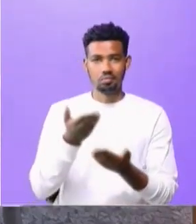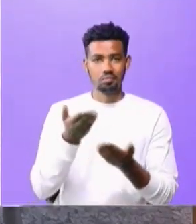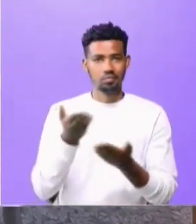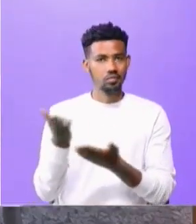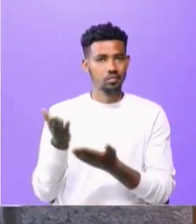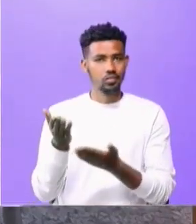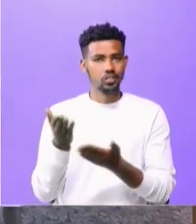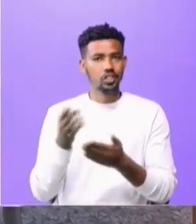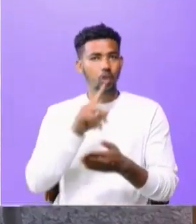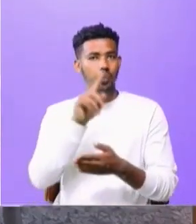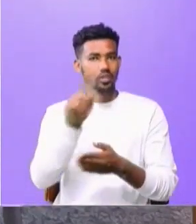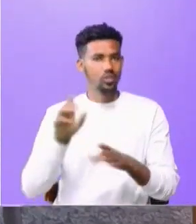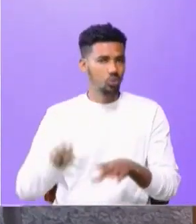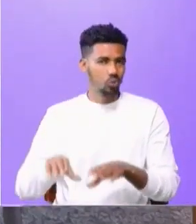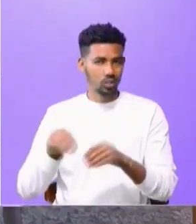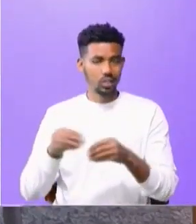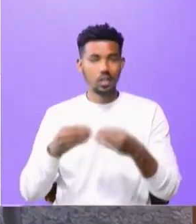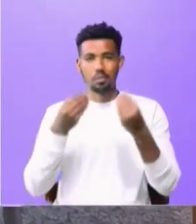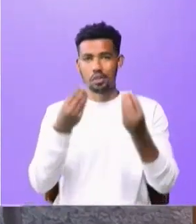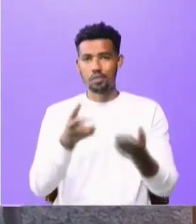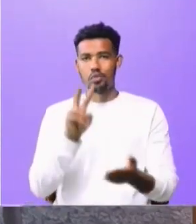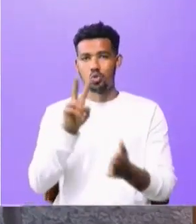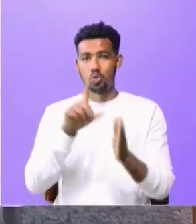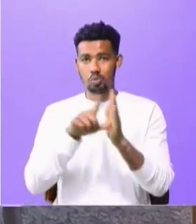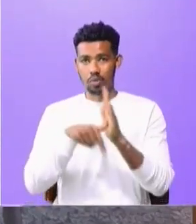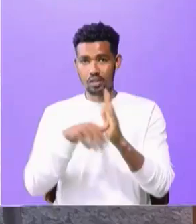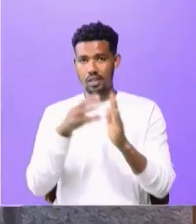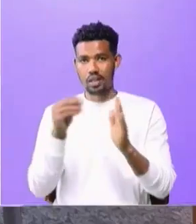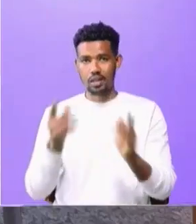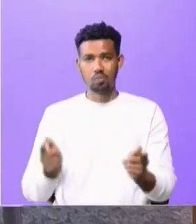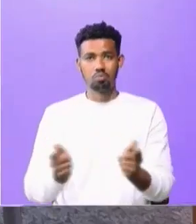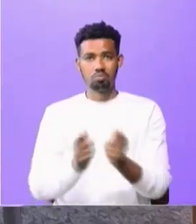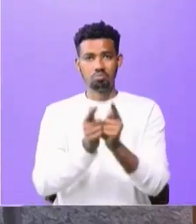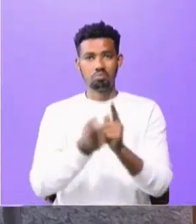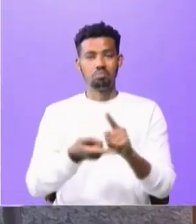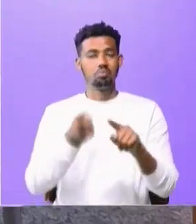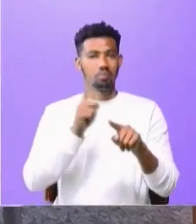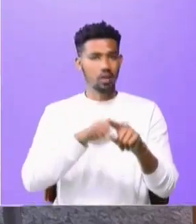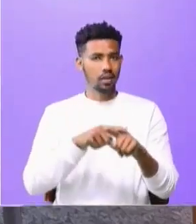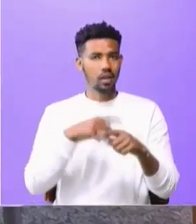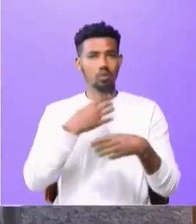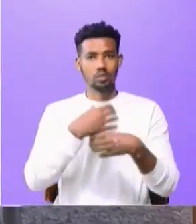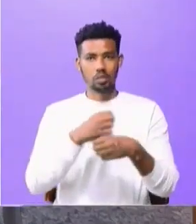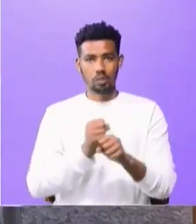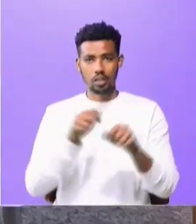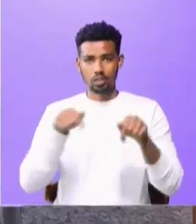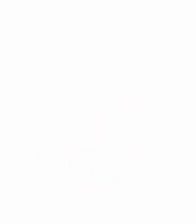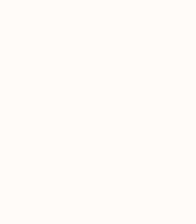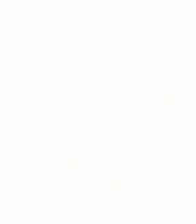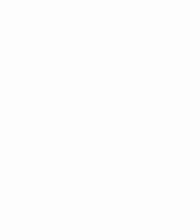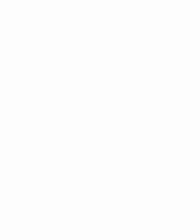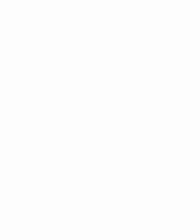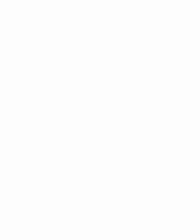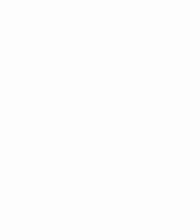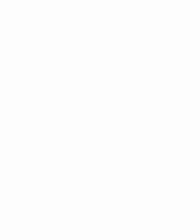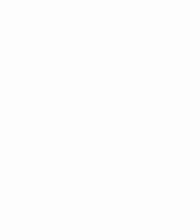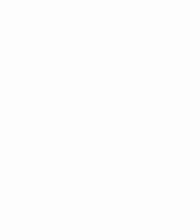a question, students. Let me give you 2 minutes and I will be back and I will summarize today's lesson.